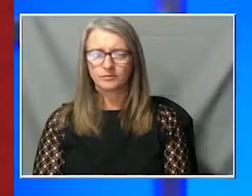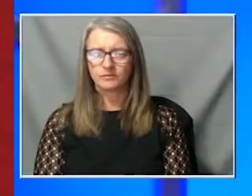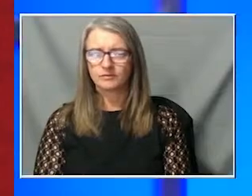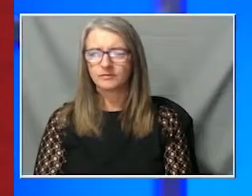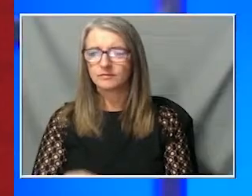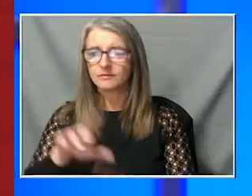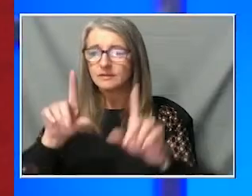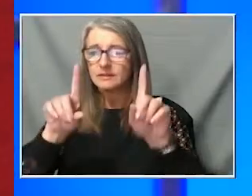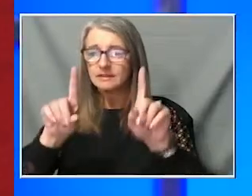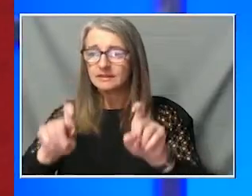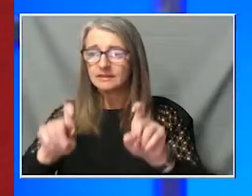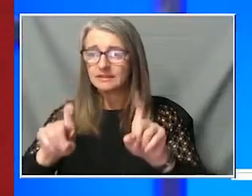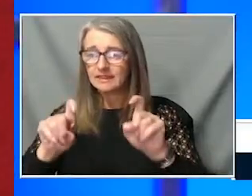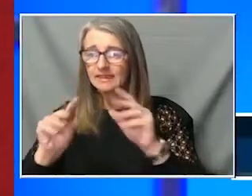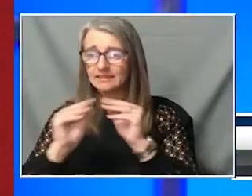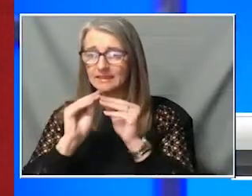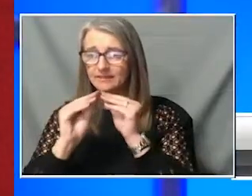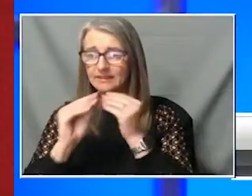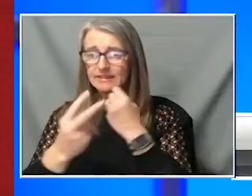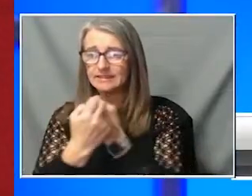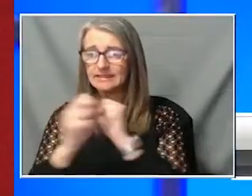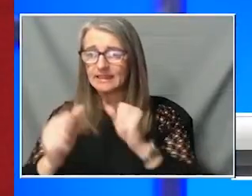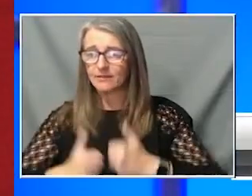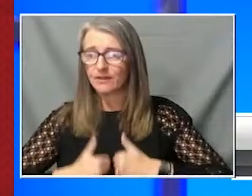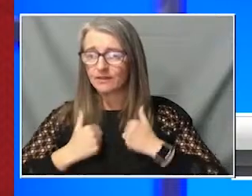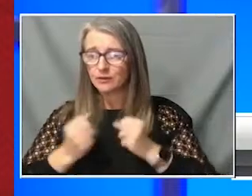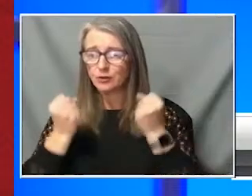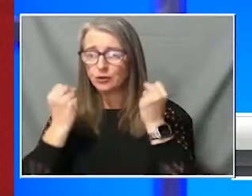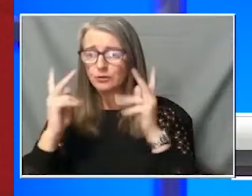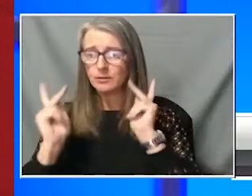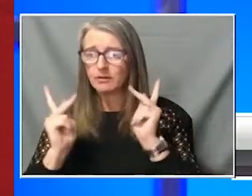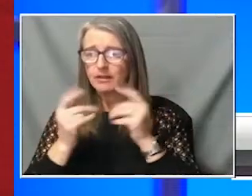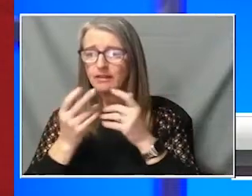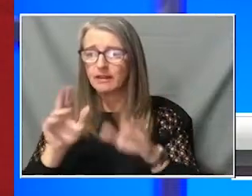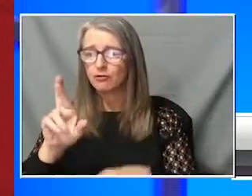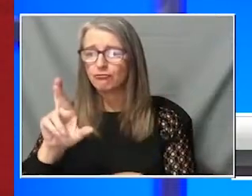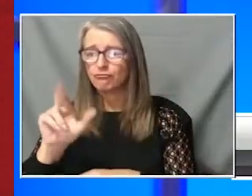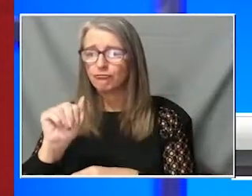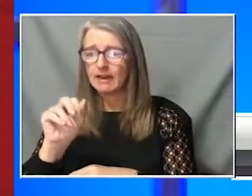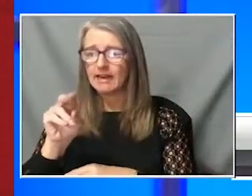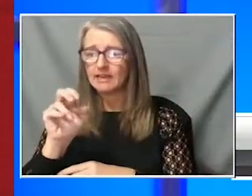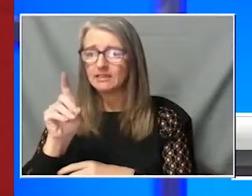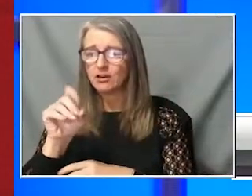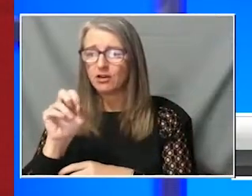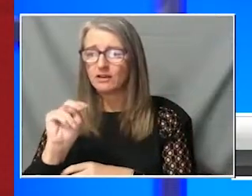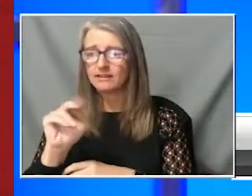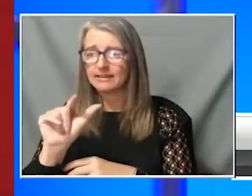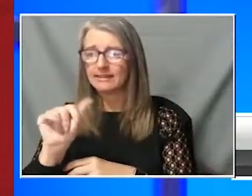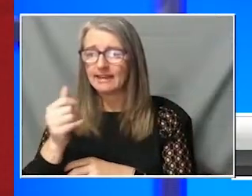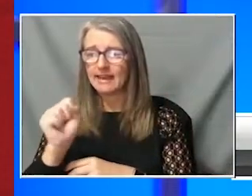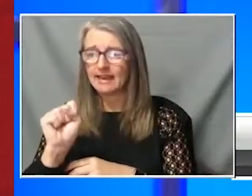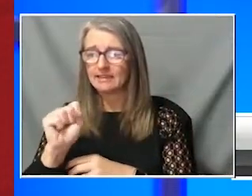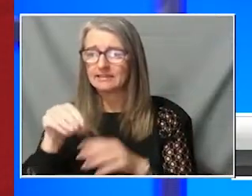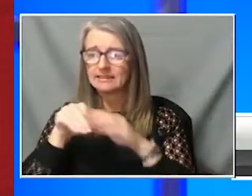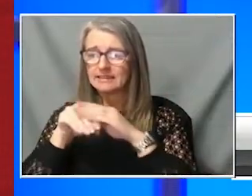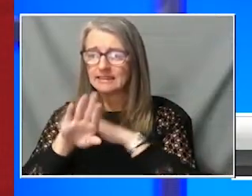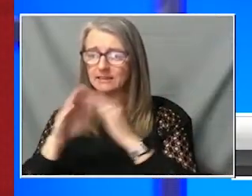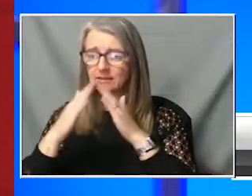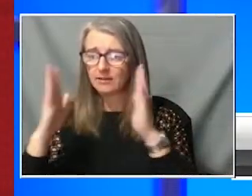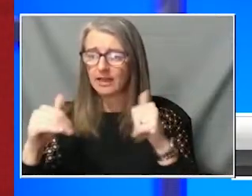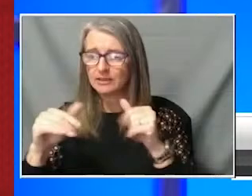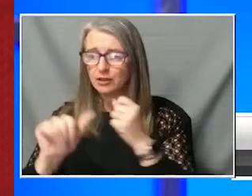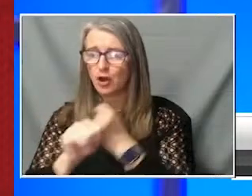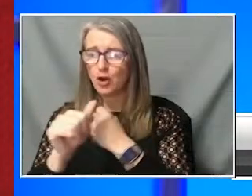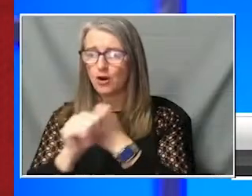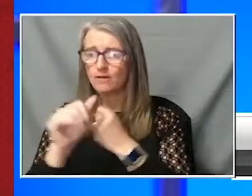Test, fix, save a life. Too many people are letting radon gas enter their home and harm their family, but you do